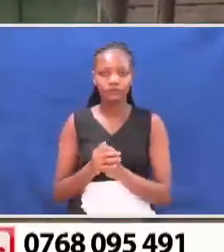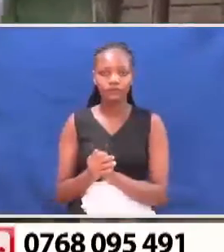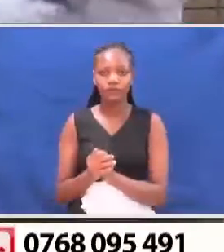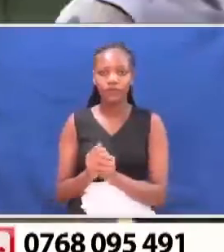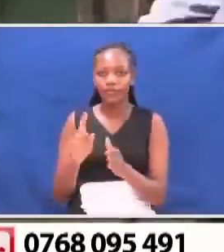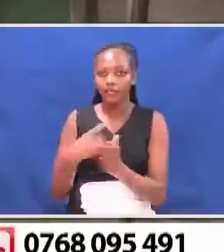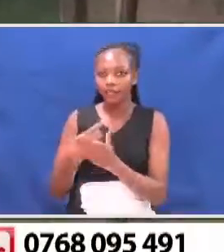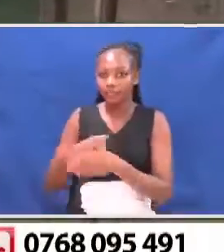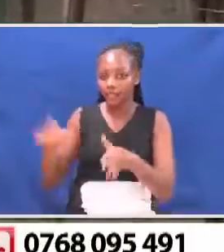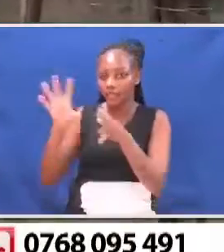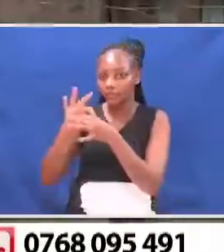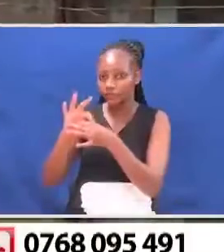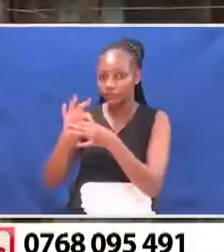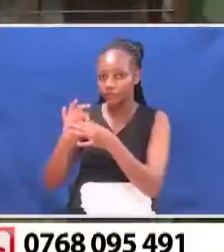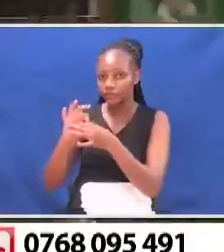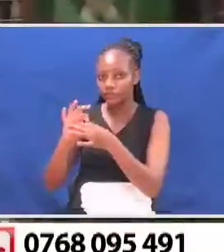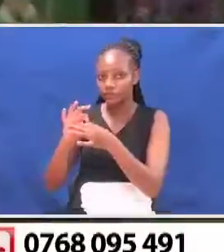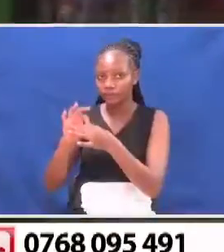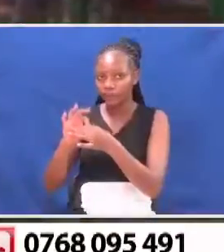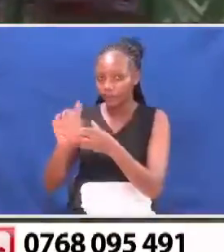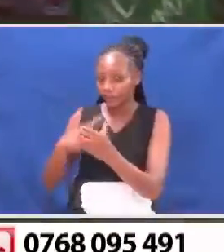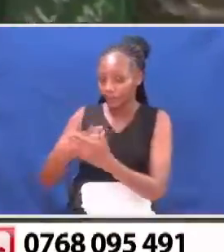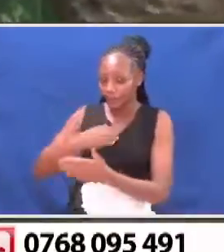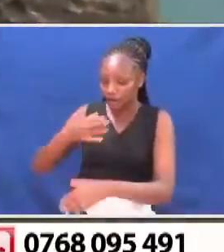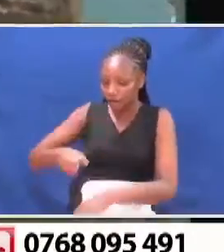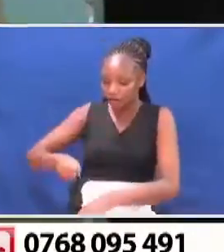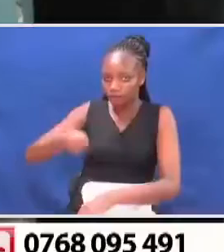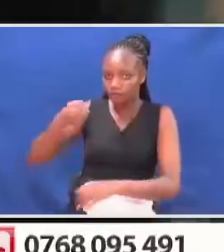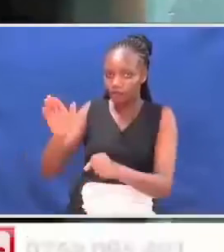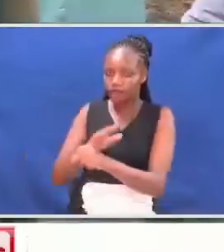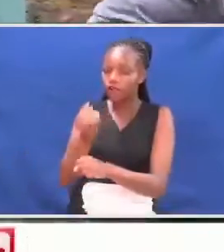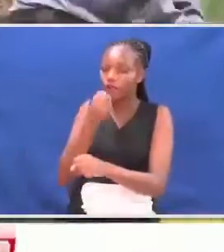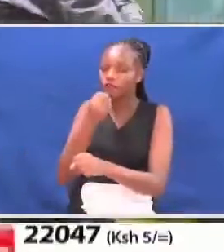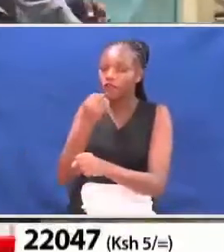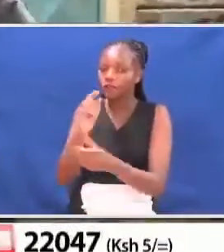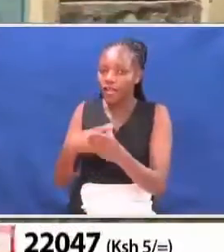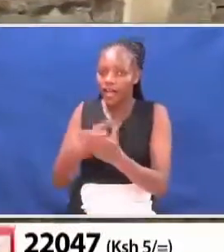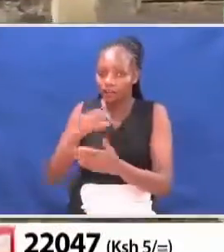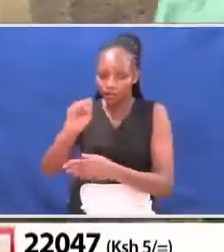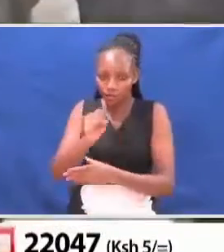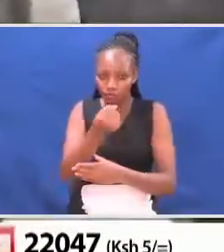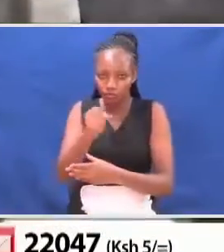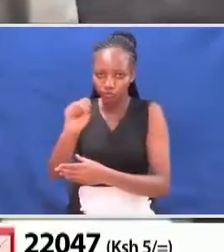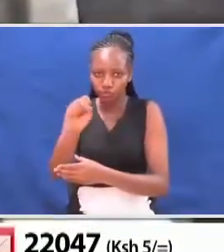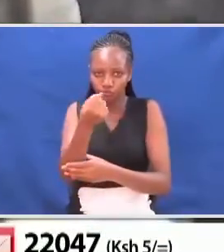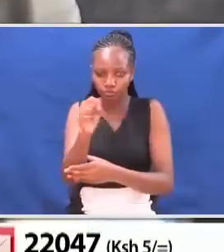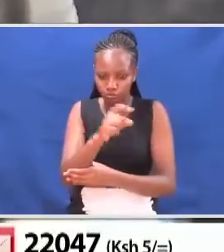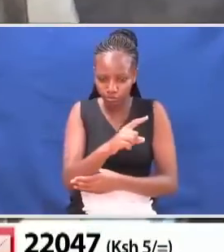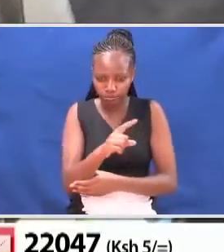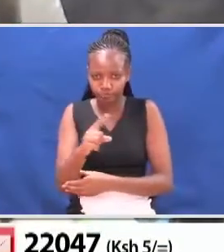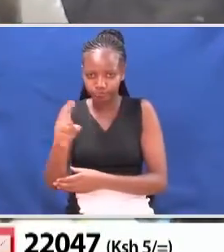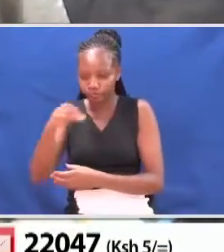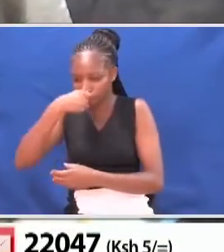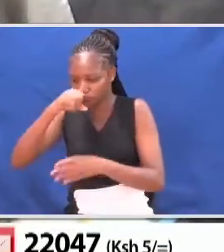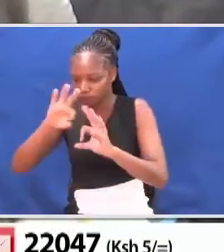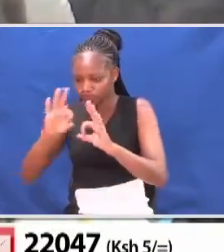I joined the entourage with a 10-liter jerrycan full of porridge in tow as we snack through the muddy Mlango Kubwa alleys to